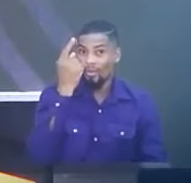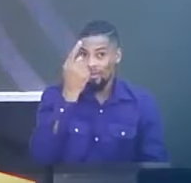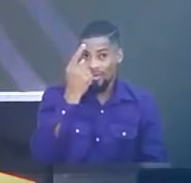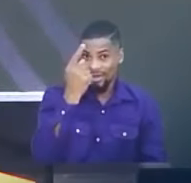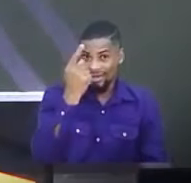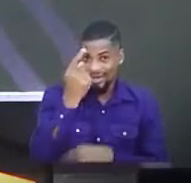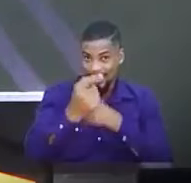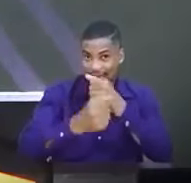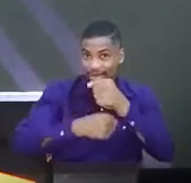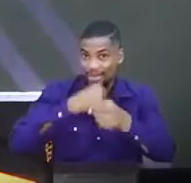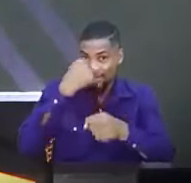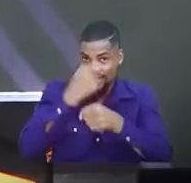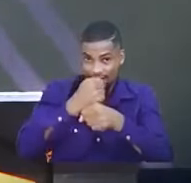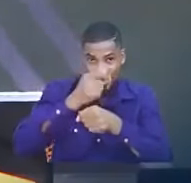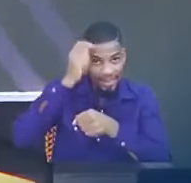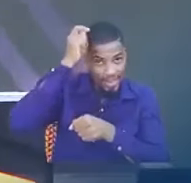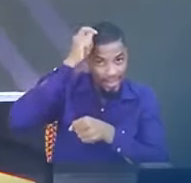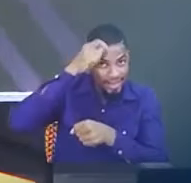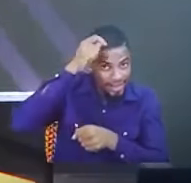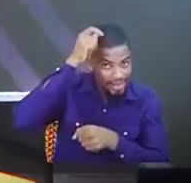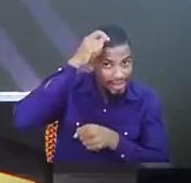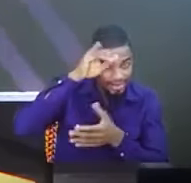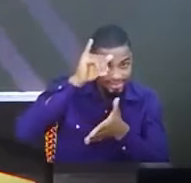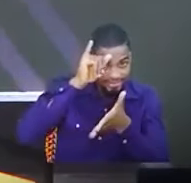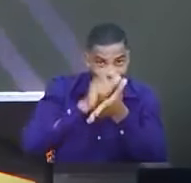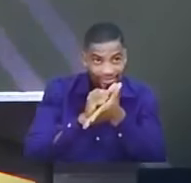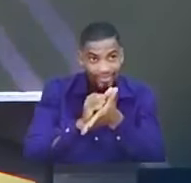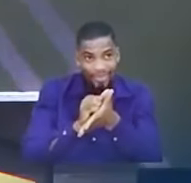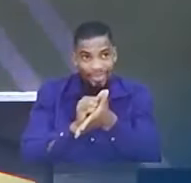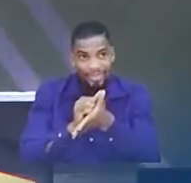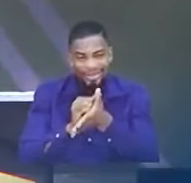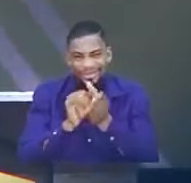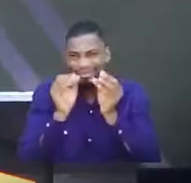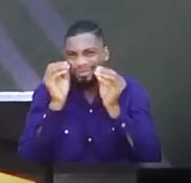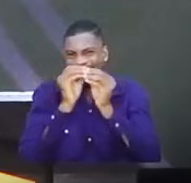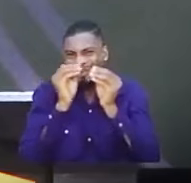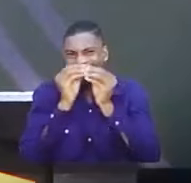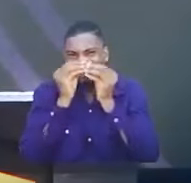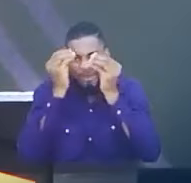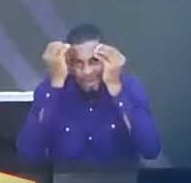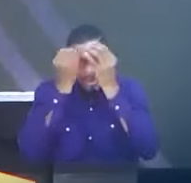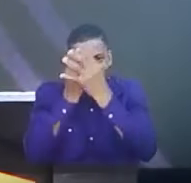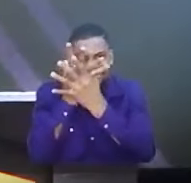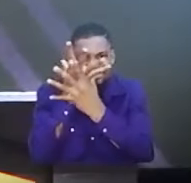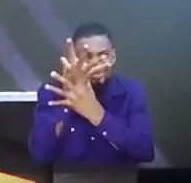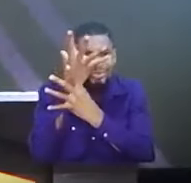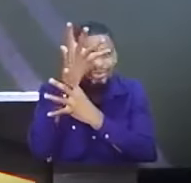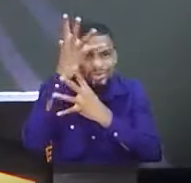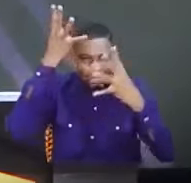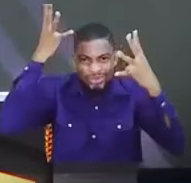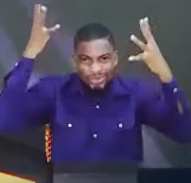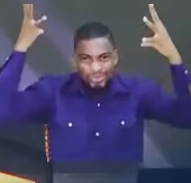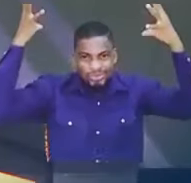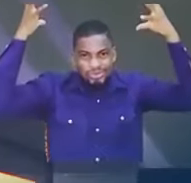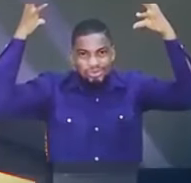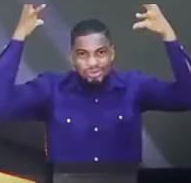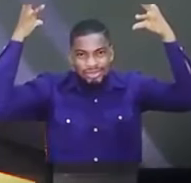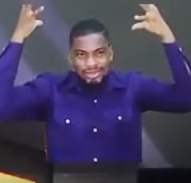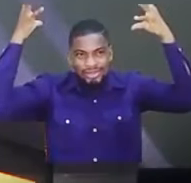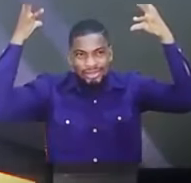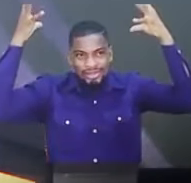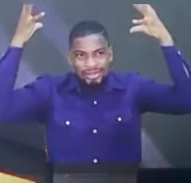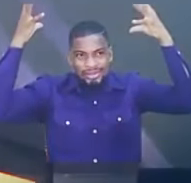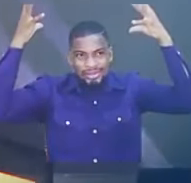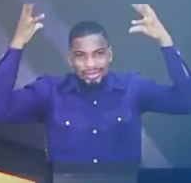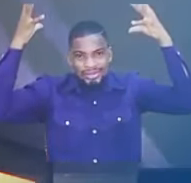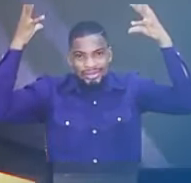year because it became too heavy for him. He would weigh it,